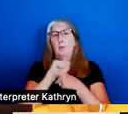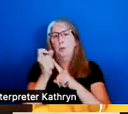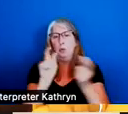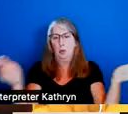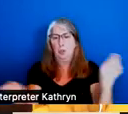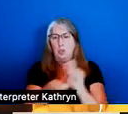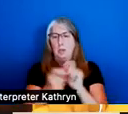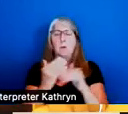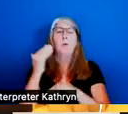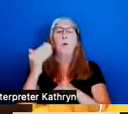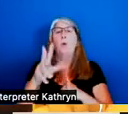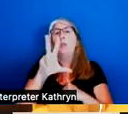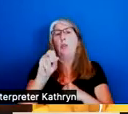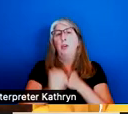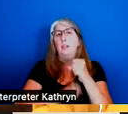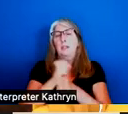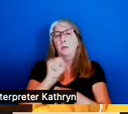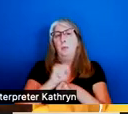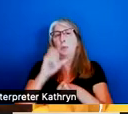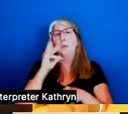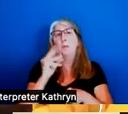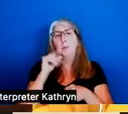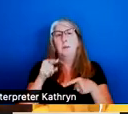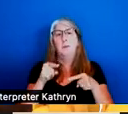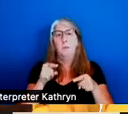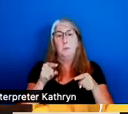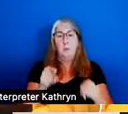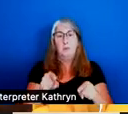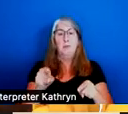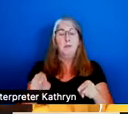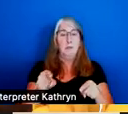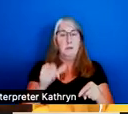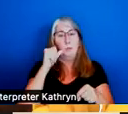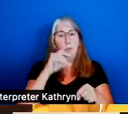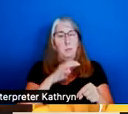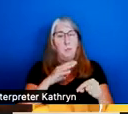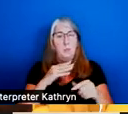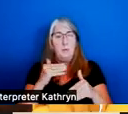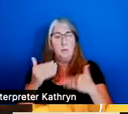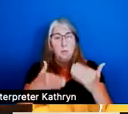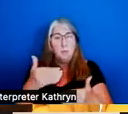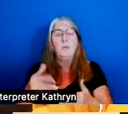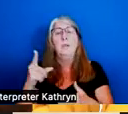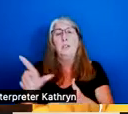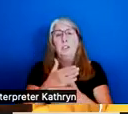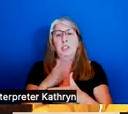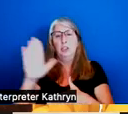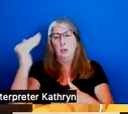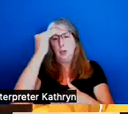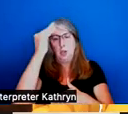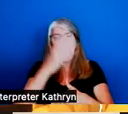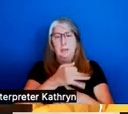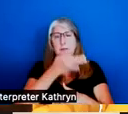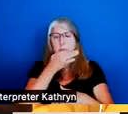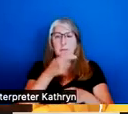over 30 years of work experience within the violence against women movement, she shares her knowledge and expertise on